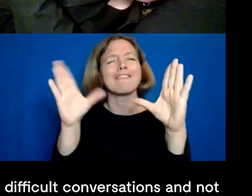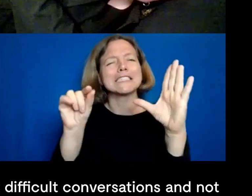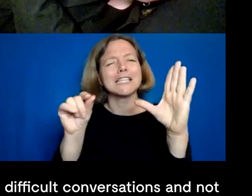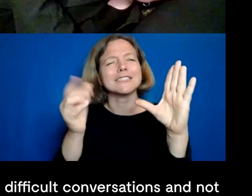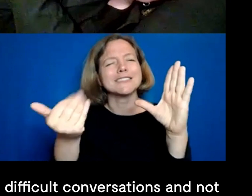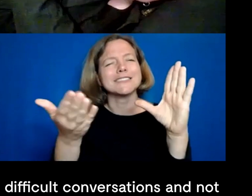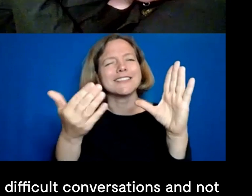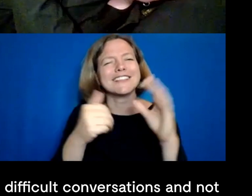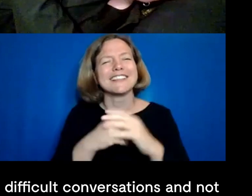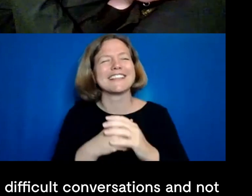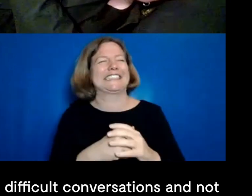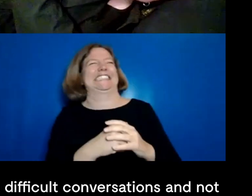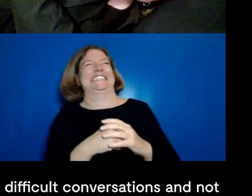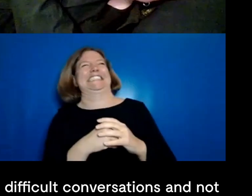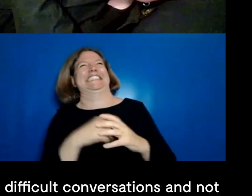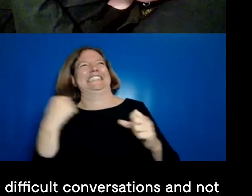Yes,